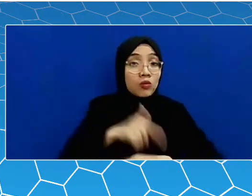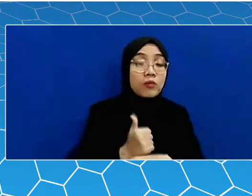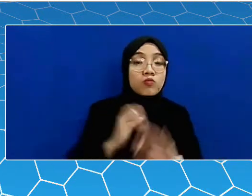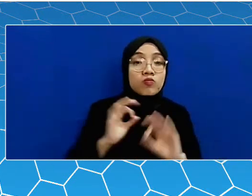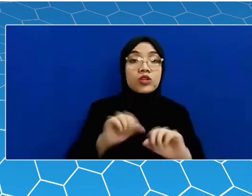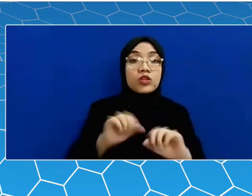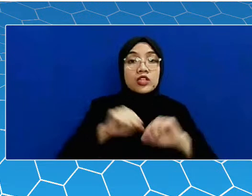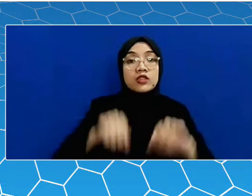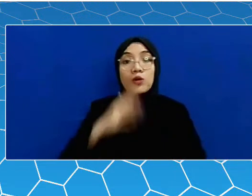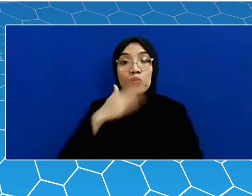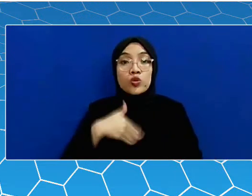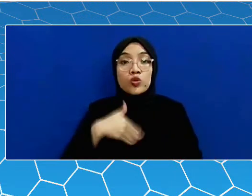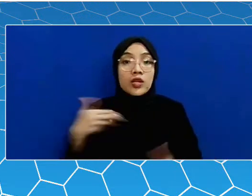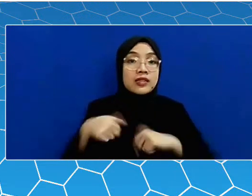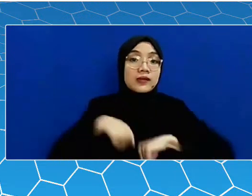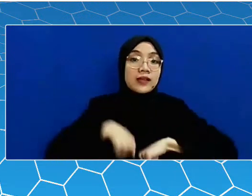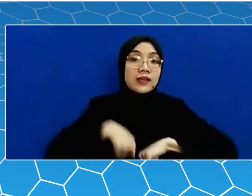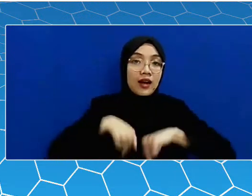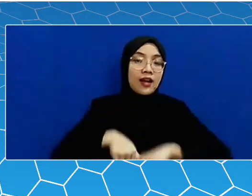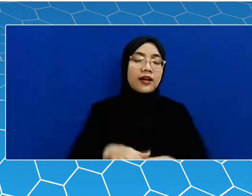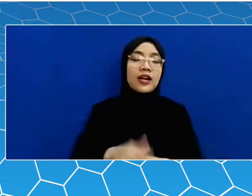what I'm going to say. And next slide, please.